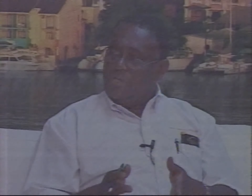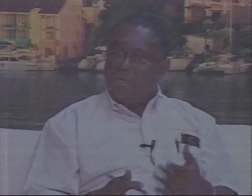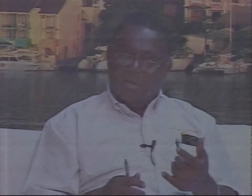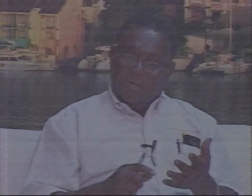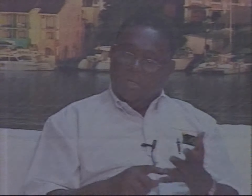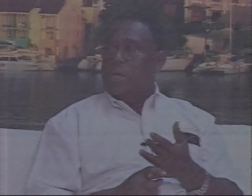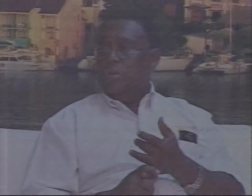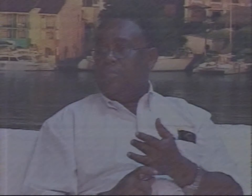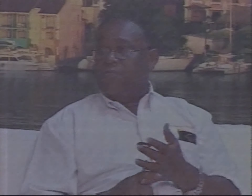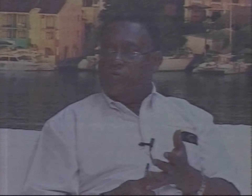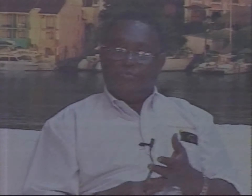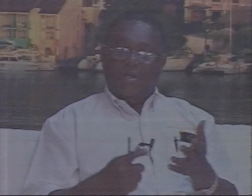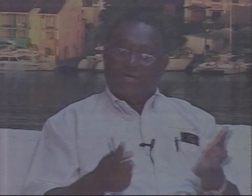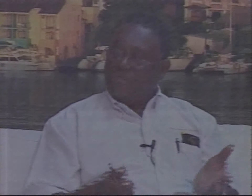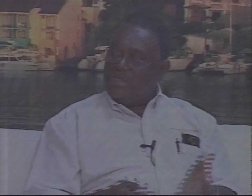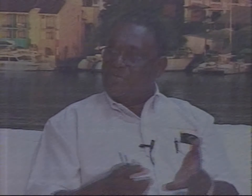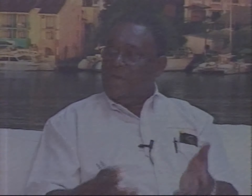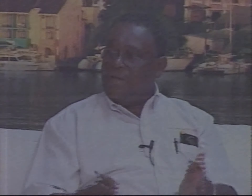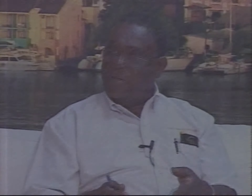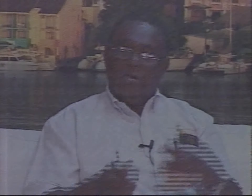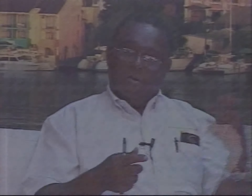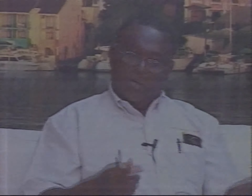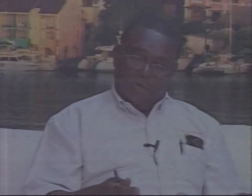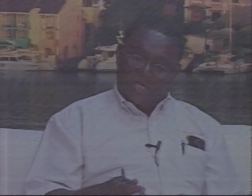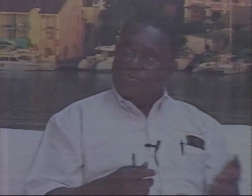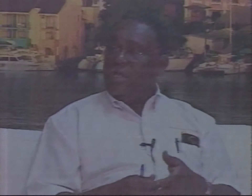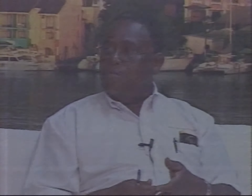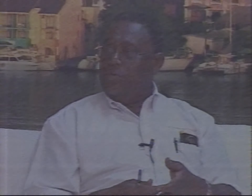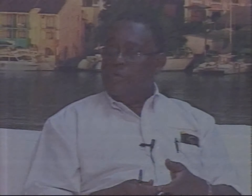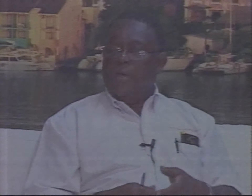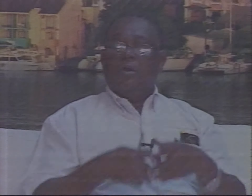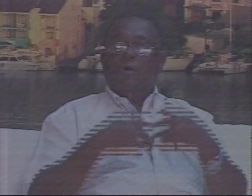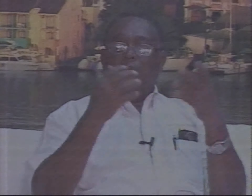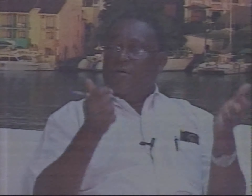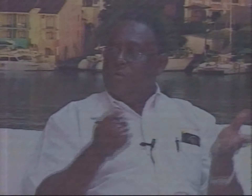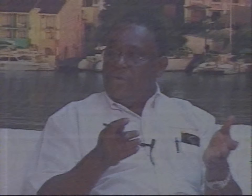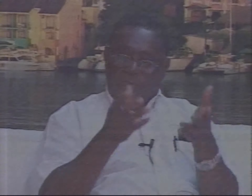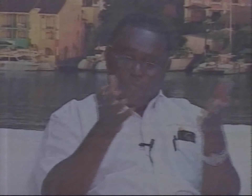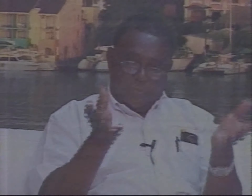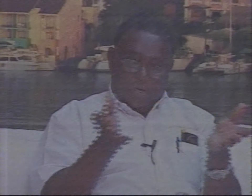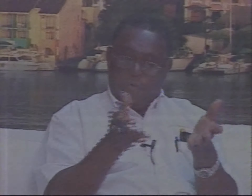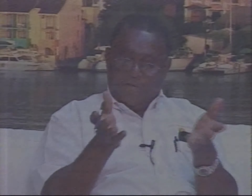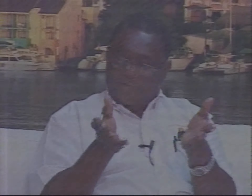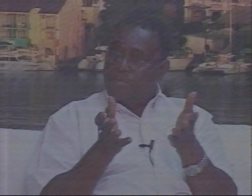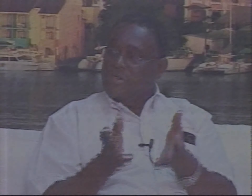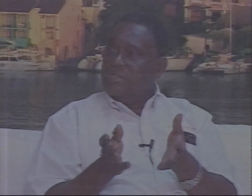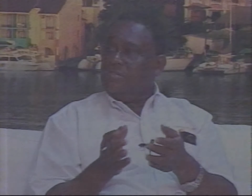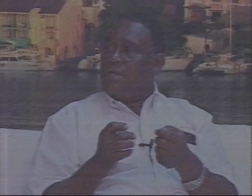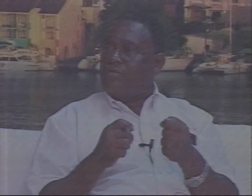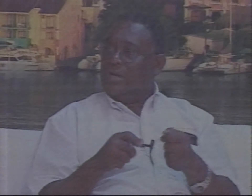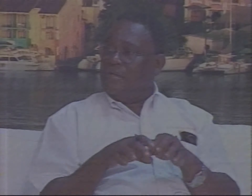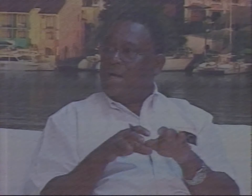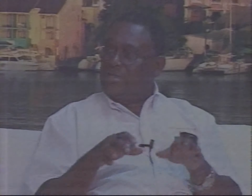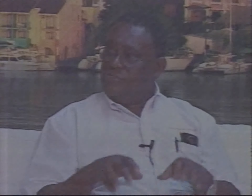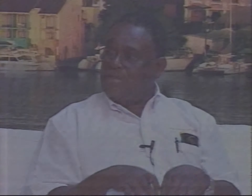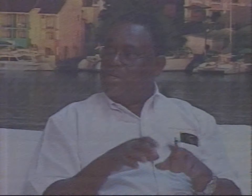need. There will be, of course, be electricity provided. Now engagement with APUA, we'll have the Wi-Fi present so that you